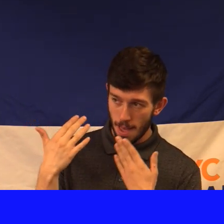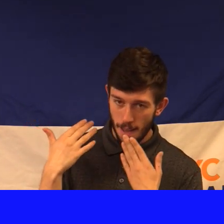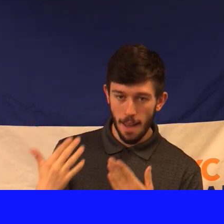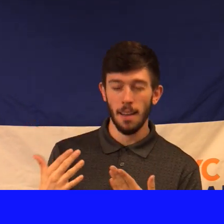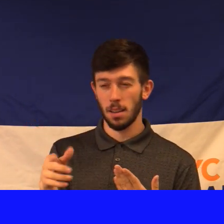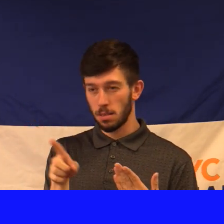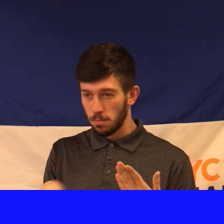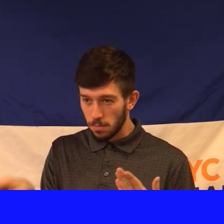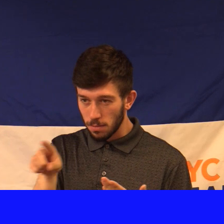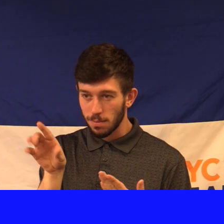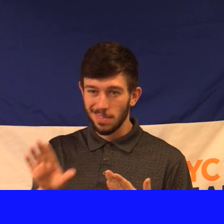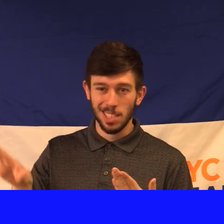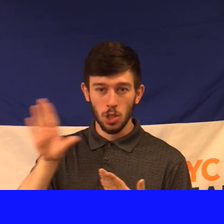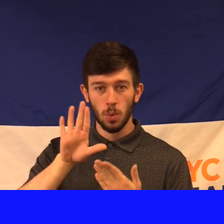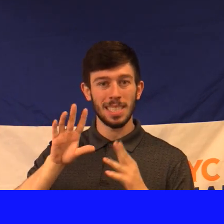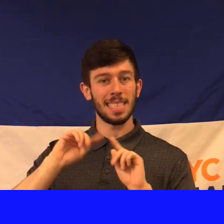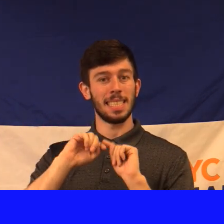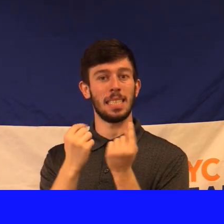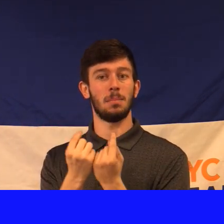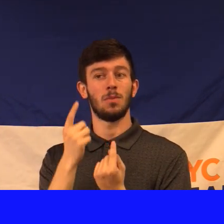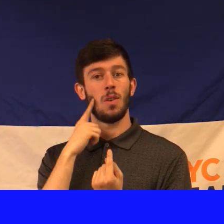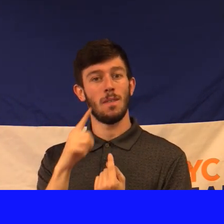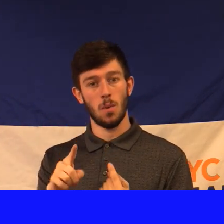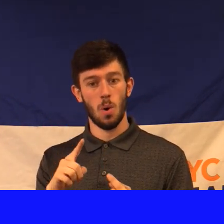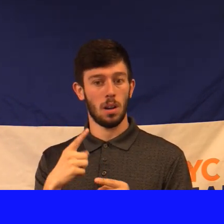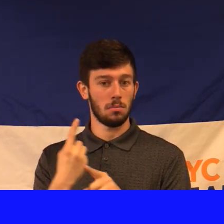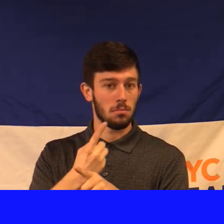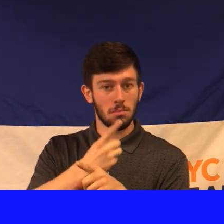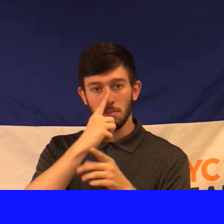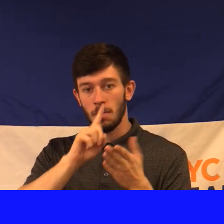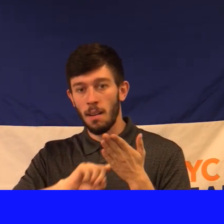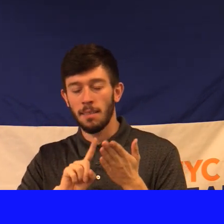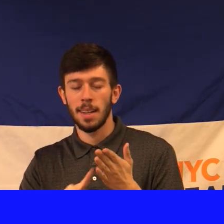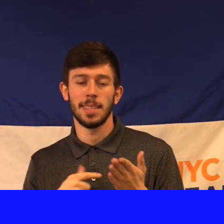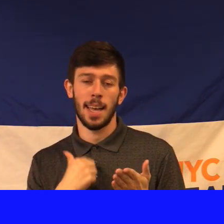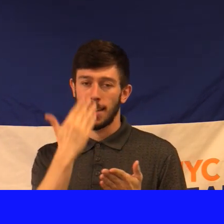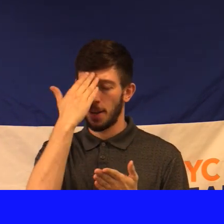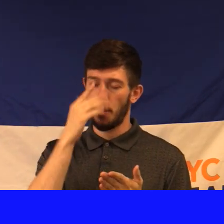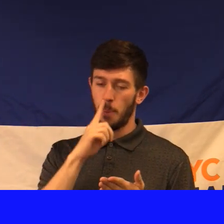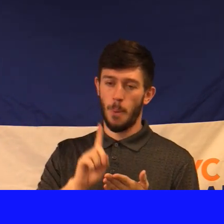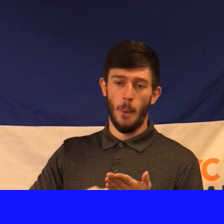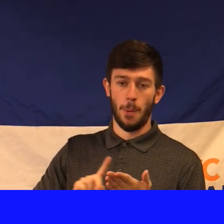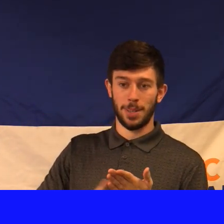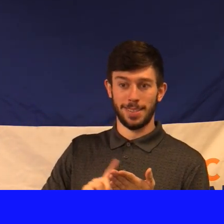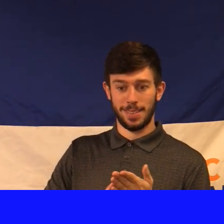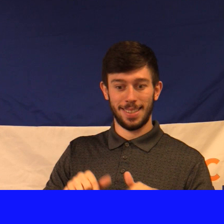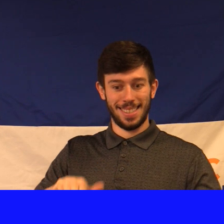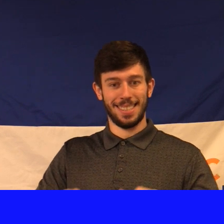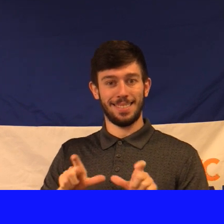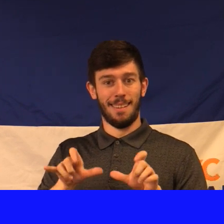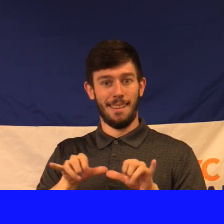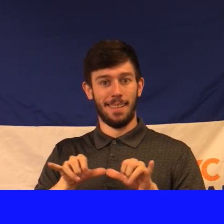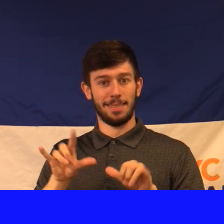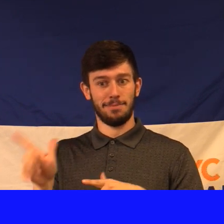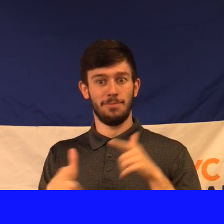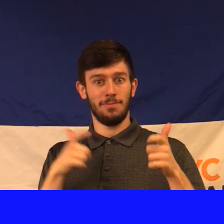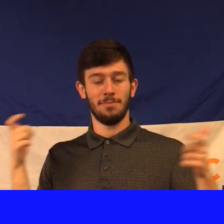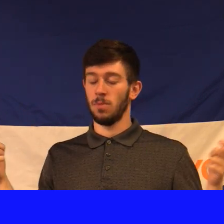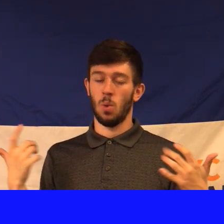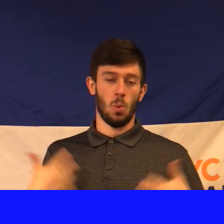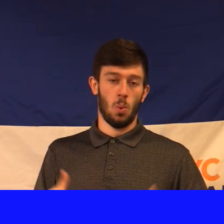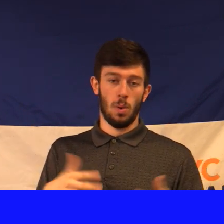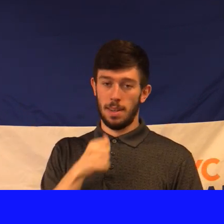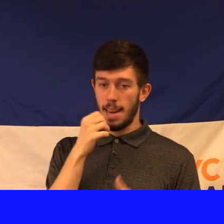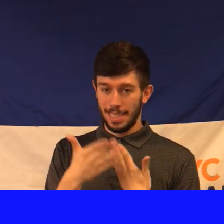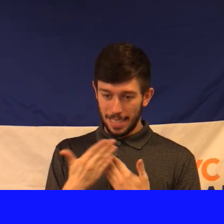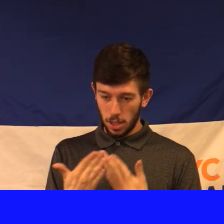your team for, audits are never easy, especially an audit this size. So I just want to thank you for all your hard work and